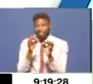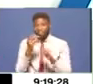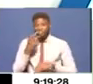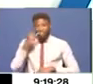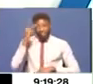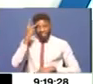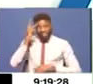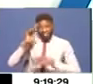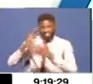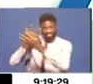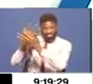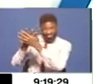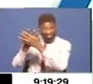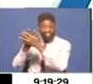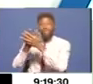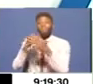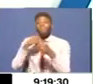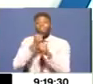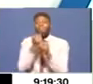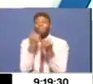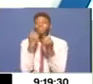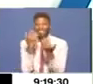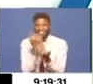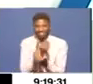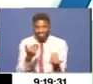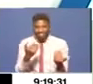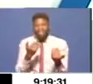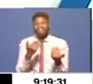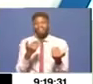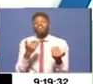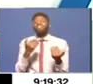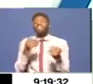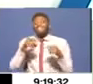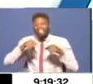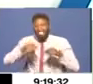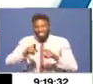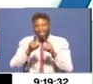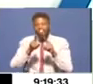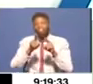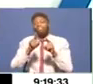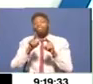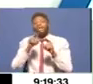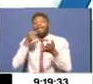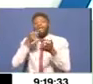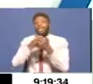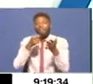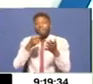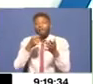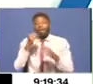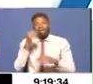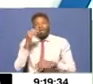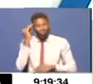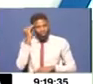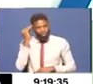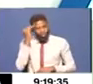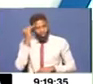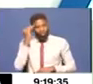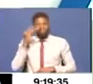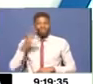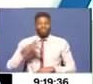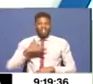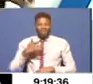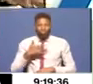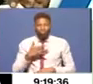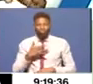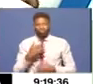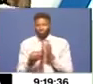to emotional, physical, educational and financial threats, impacting their general growth and development. Safina Chin has